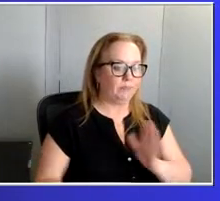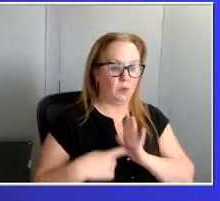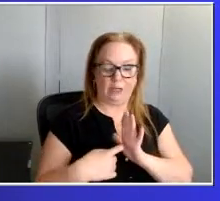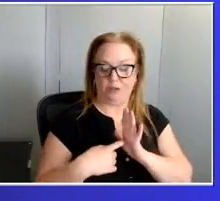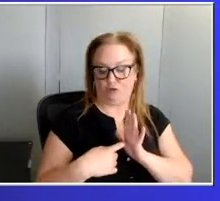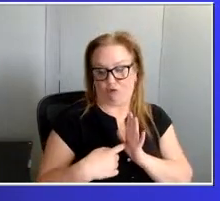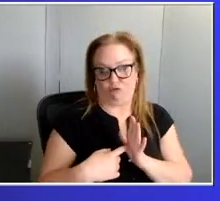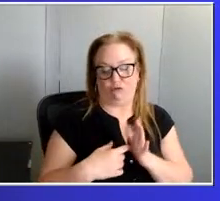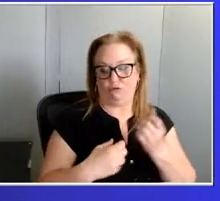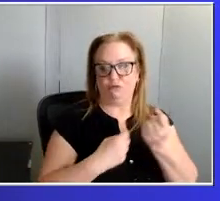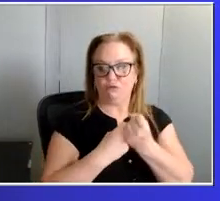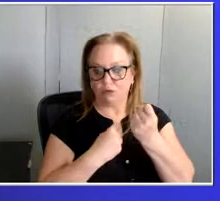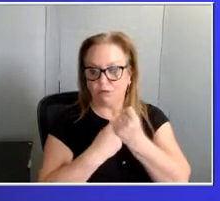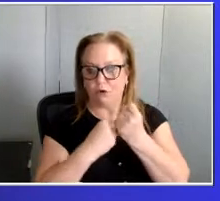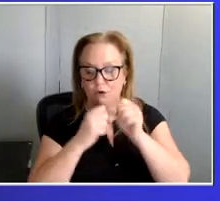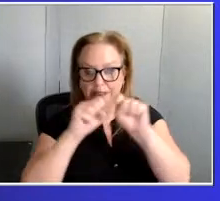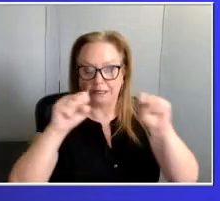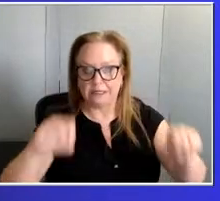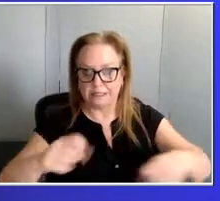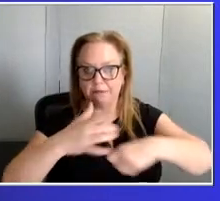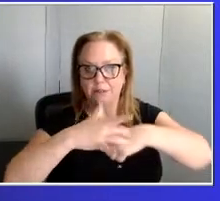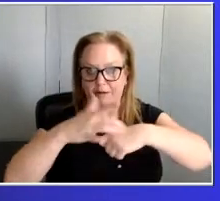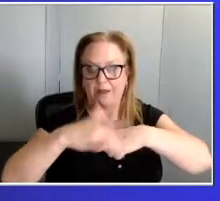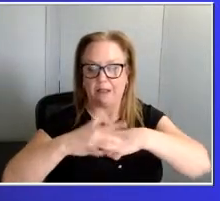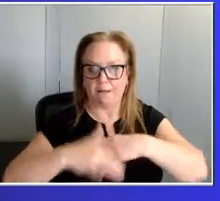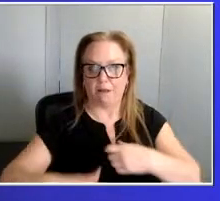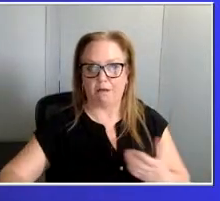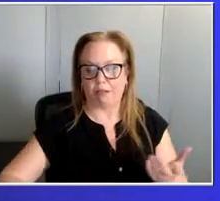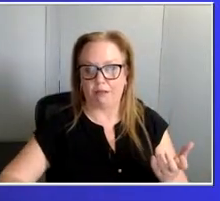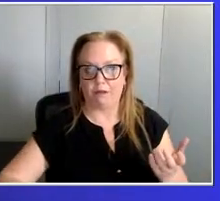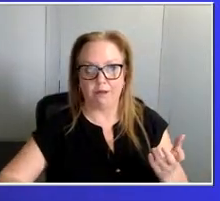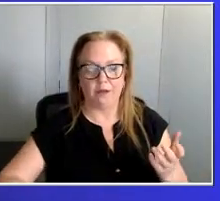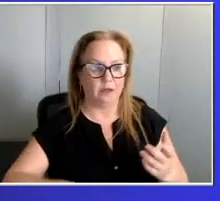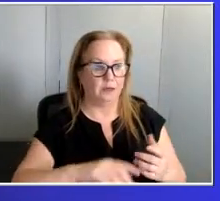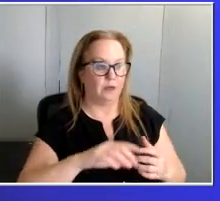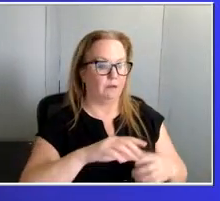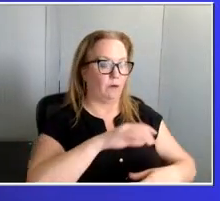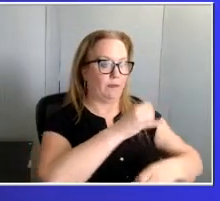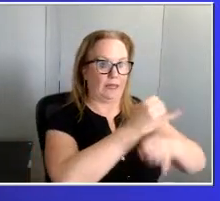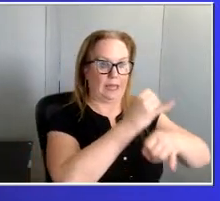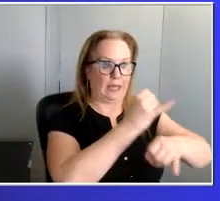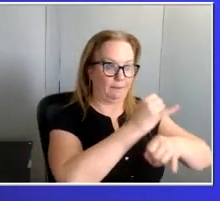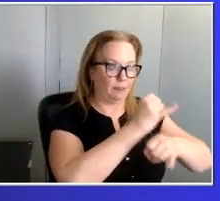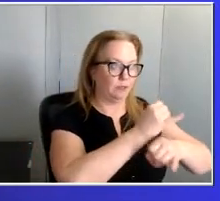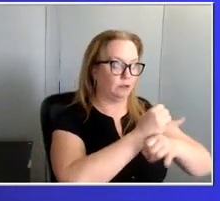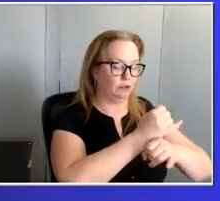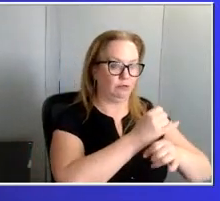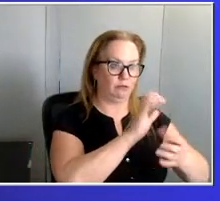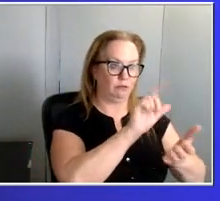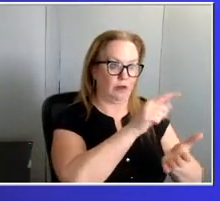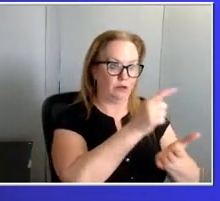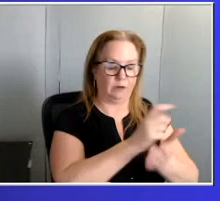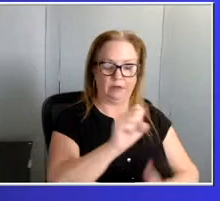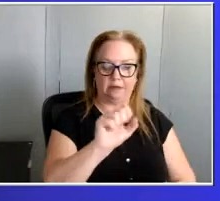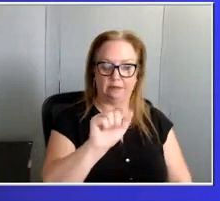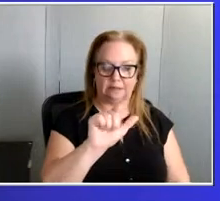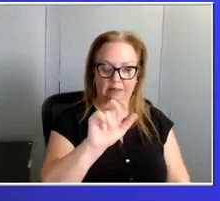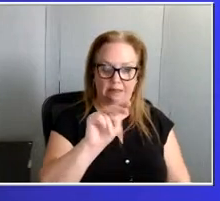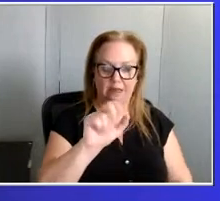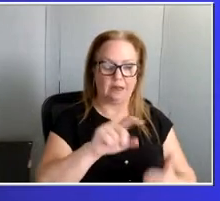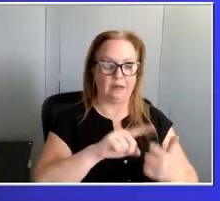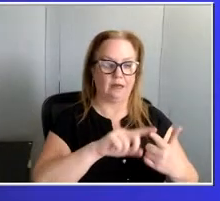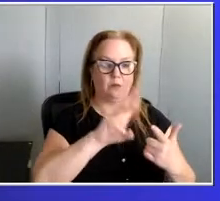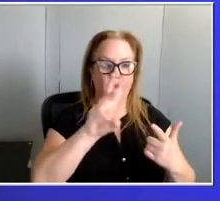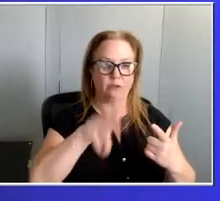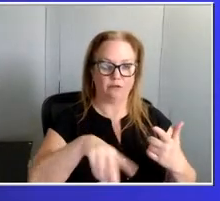that support systems are available from the campus where you did your education, Salina, Wichita, and Kansas